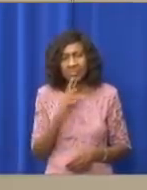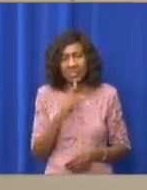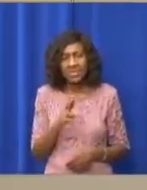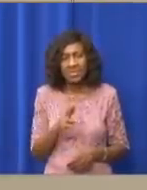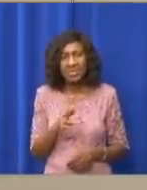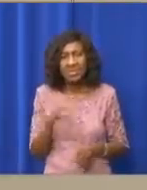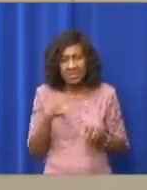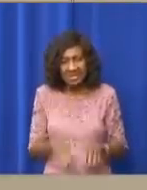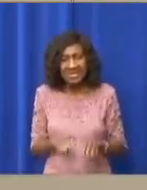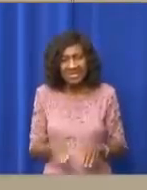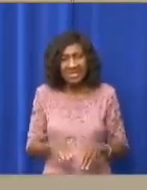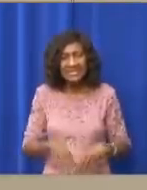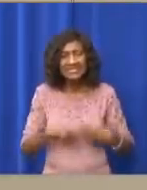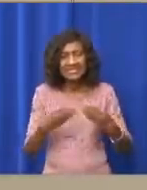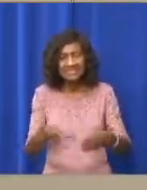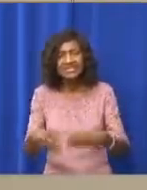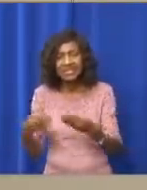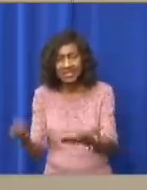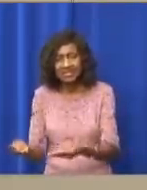delivery and